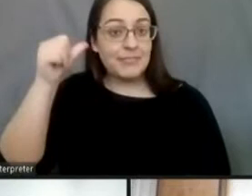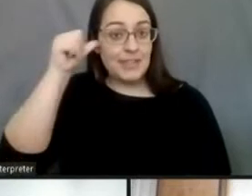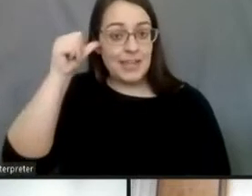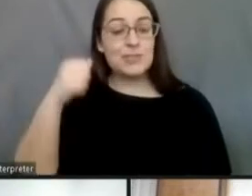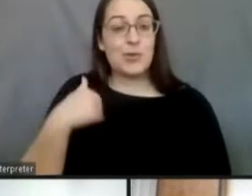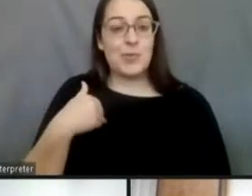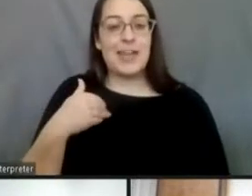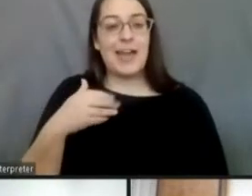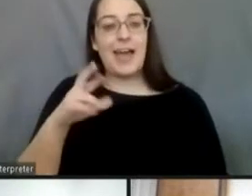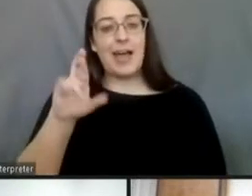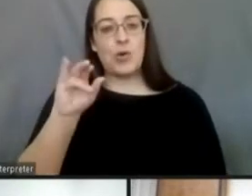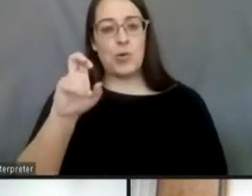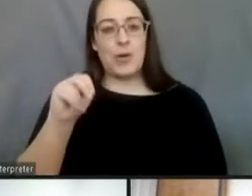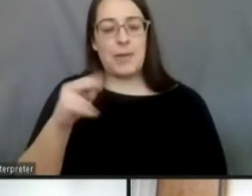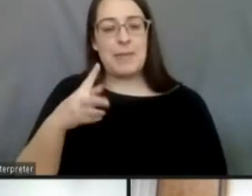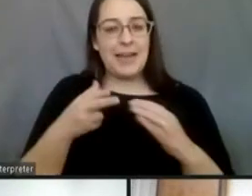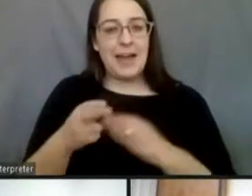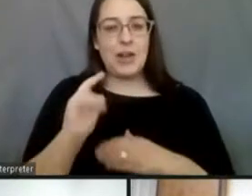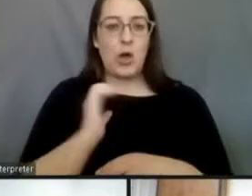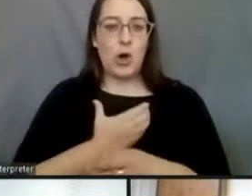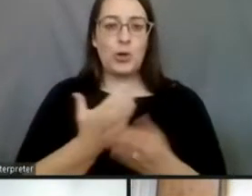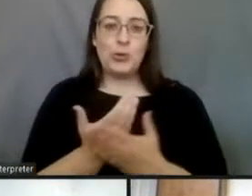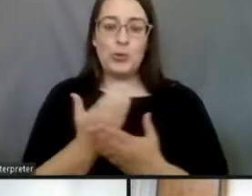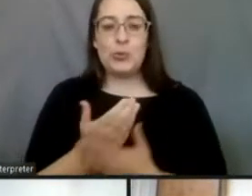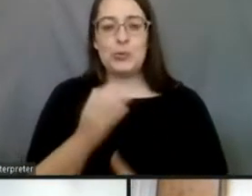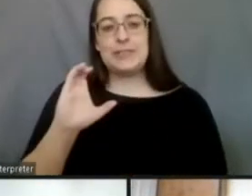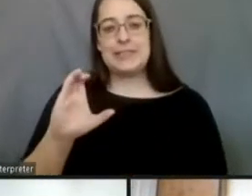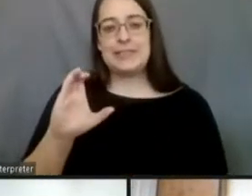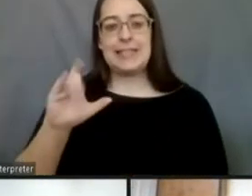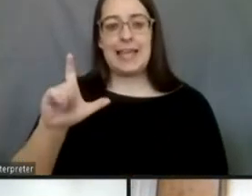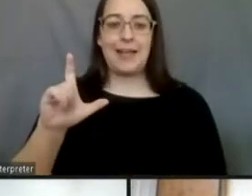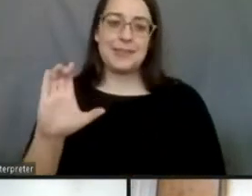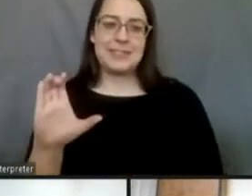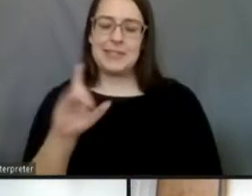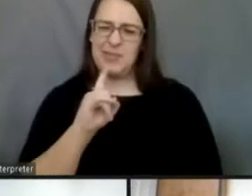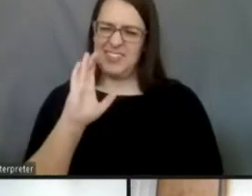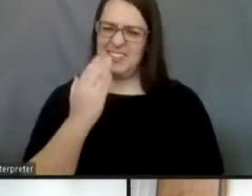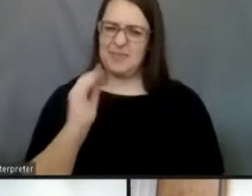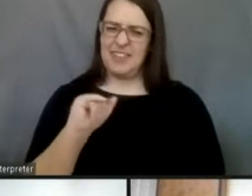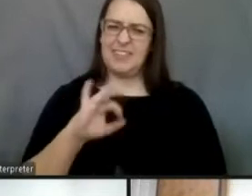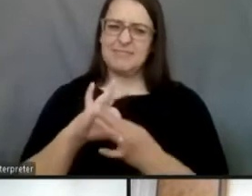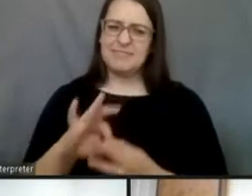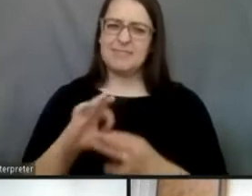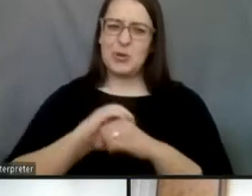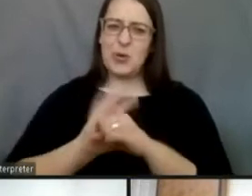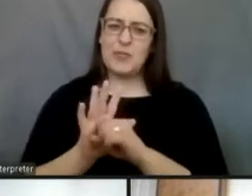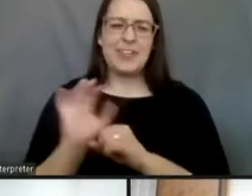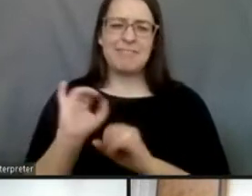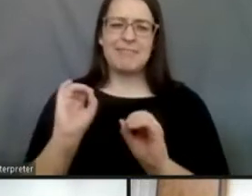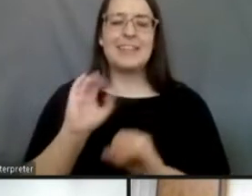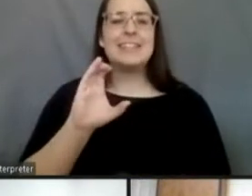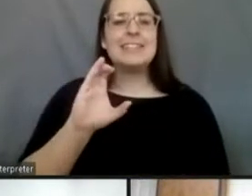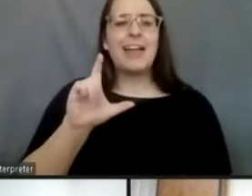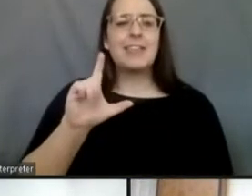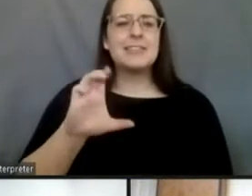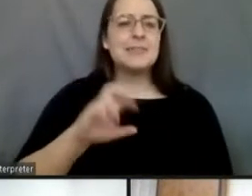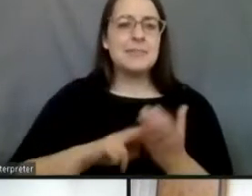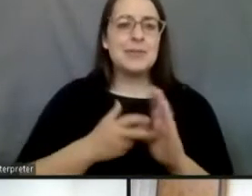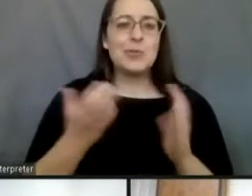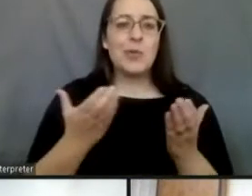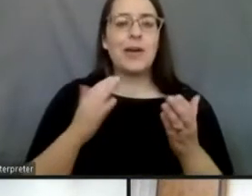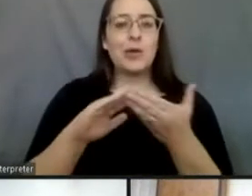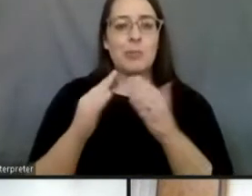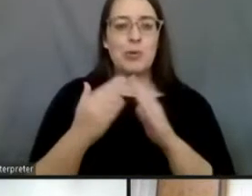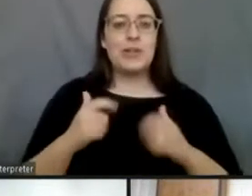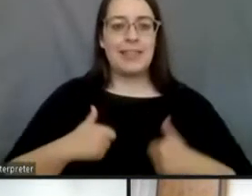ribbon cutting of our new CLC, which really doesn't seem like it has anything to do with COVID. And the CLC is our community living center. It's where